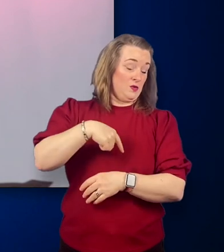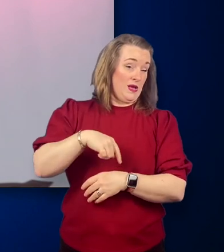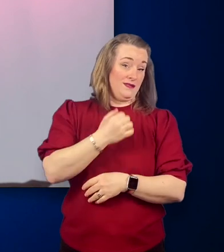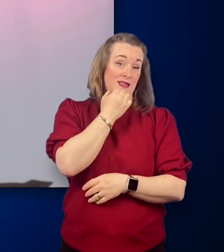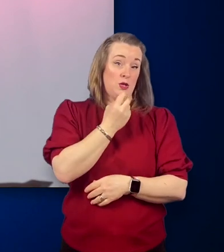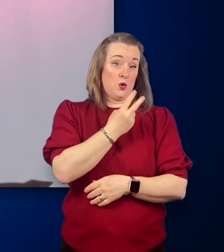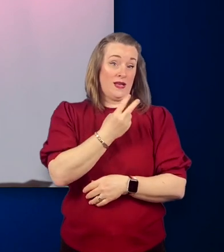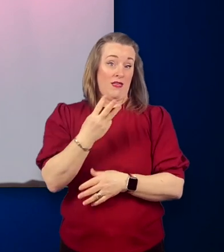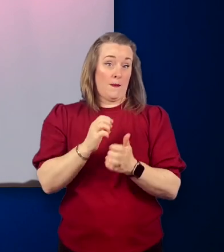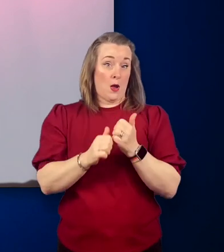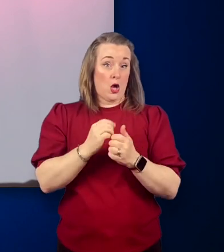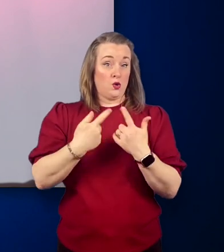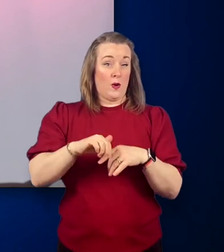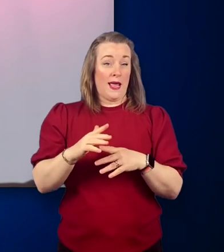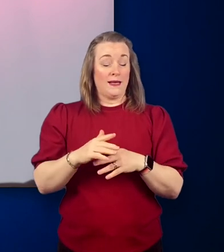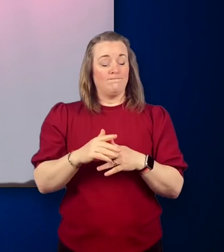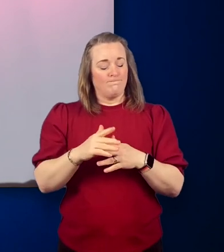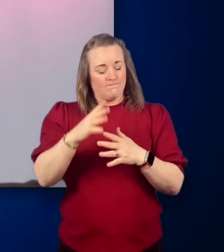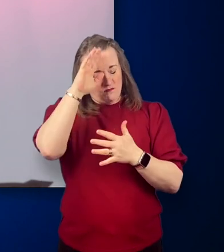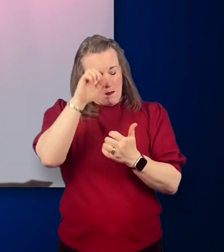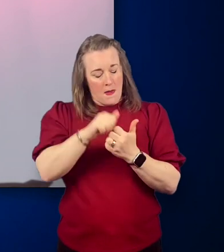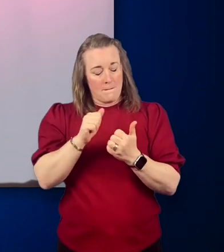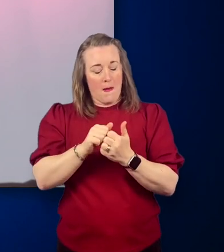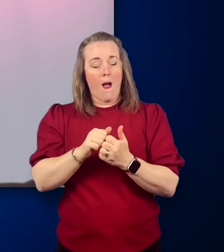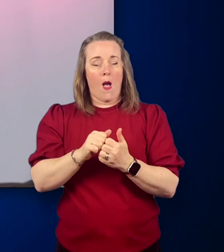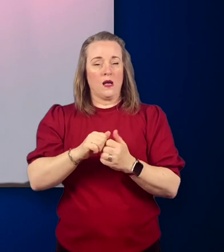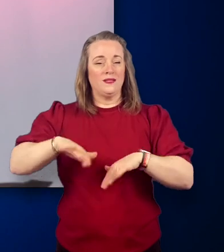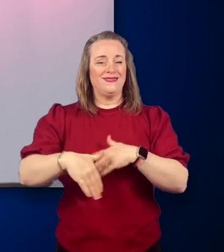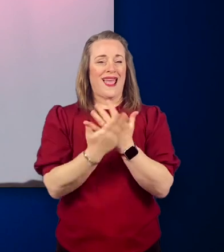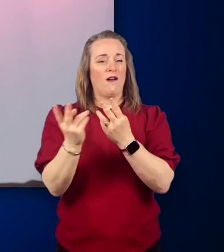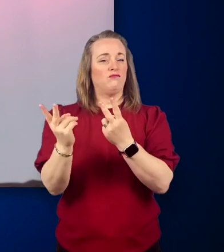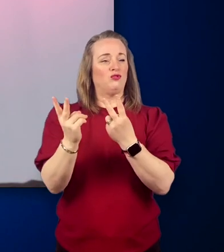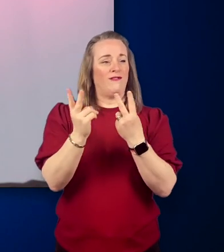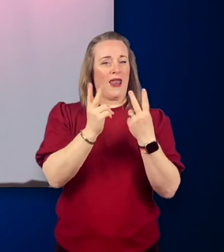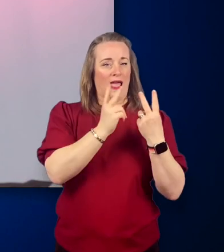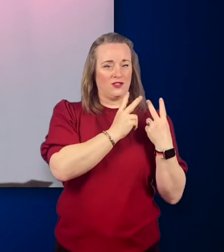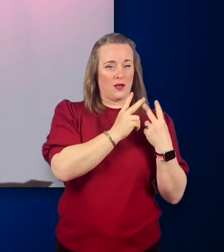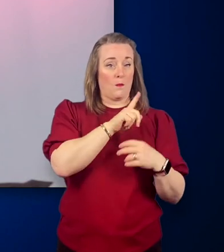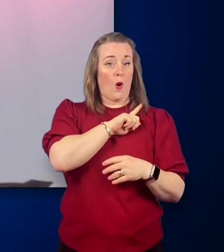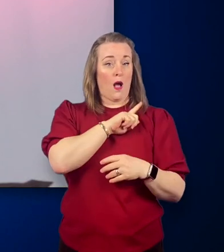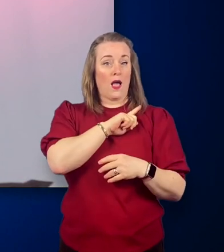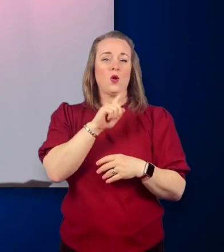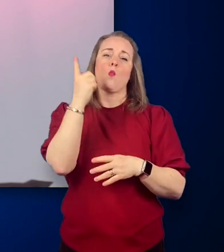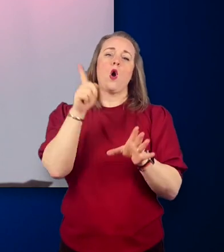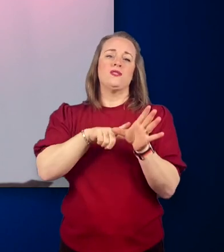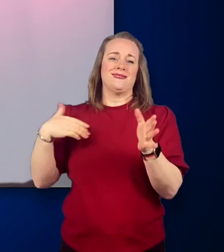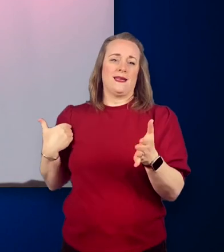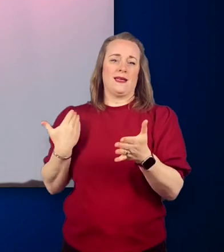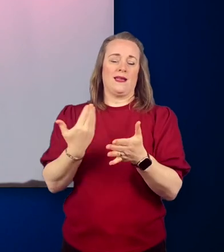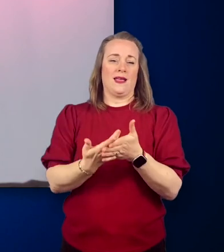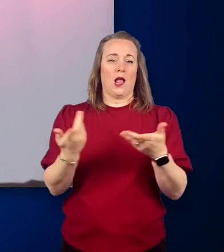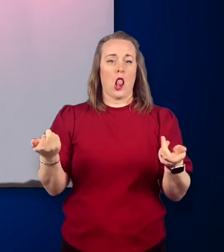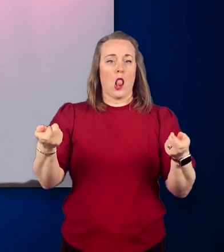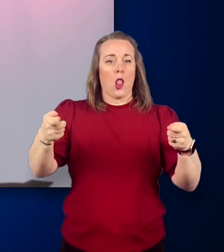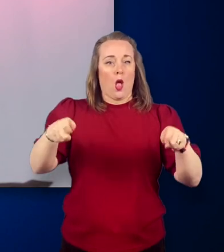recognized a day of reflection on the 23rd, a year of lockdown. And I don't know how